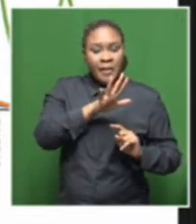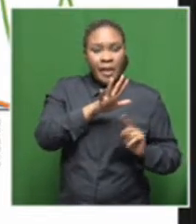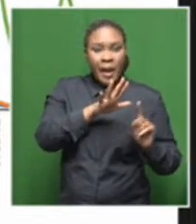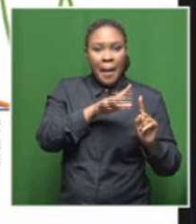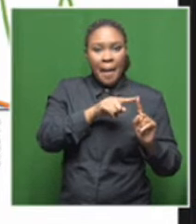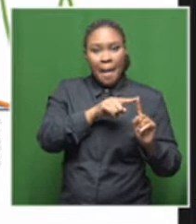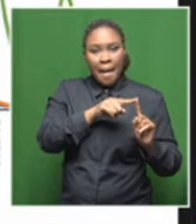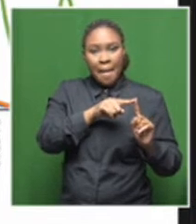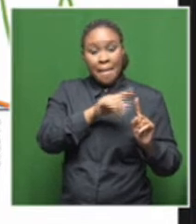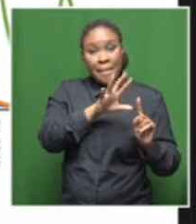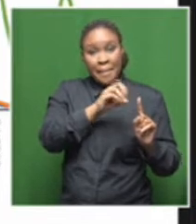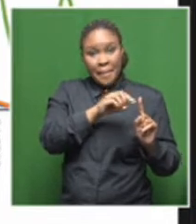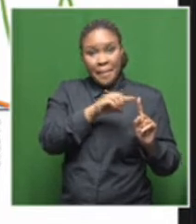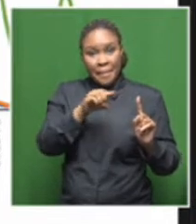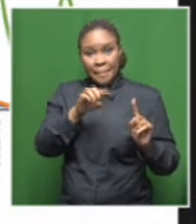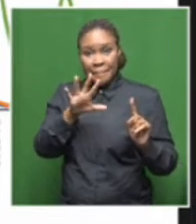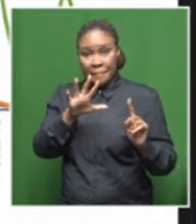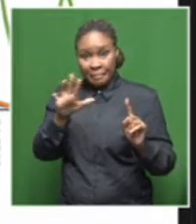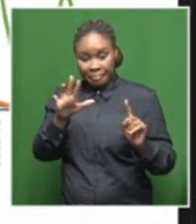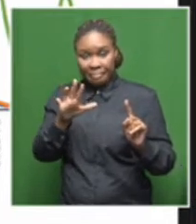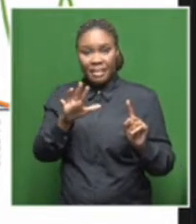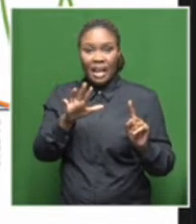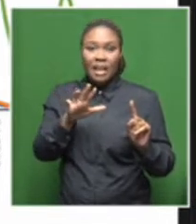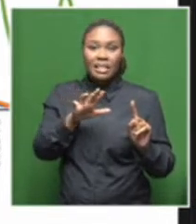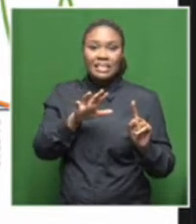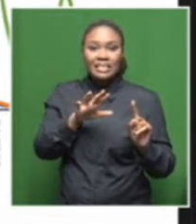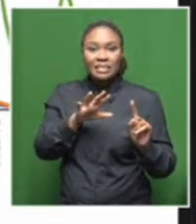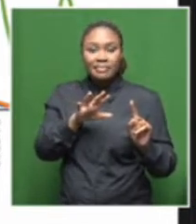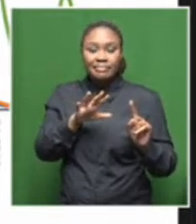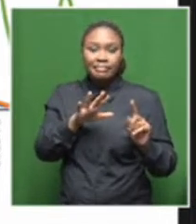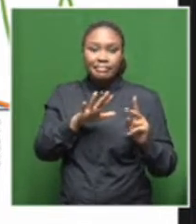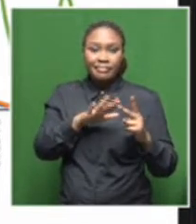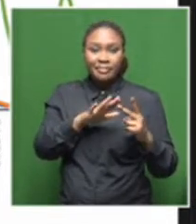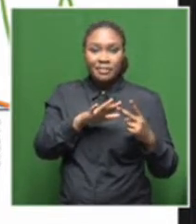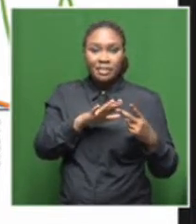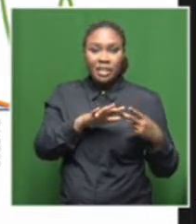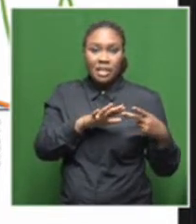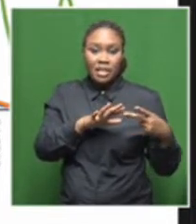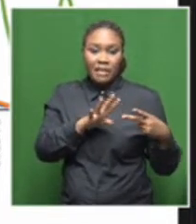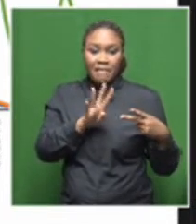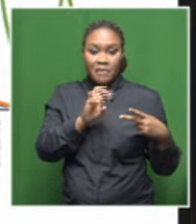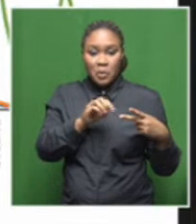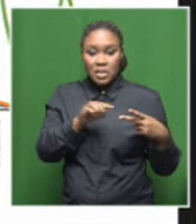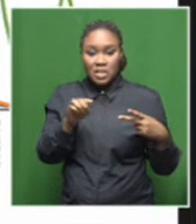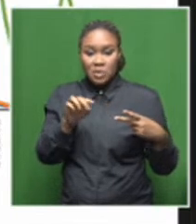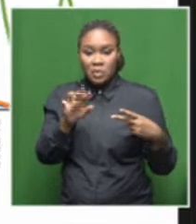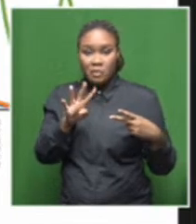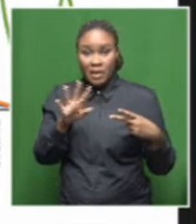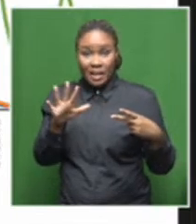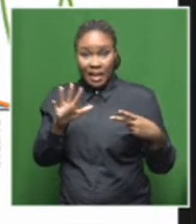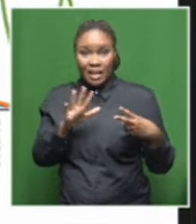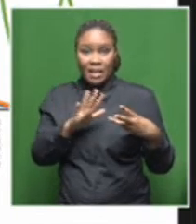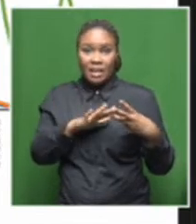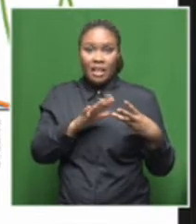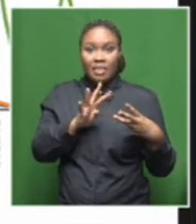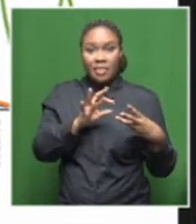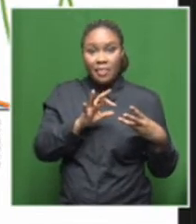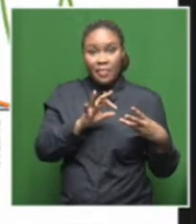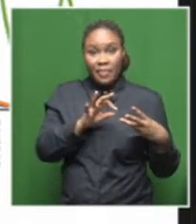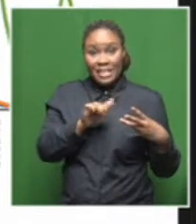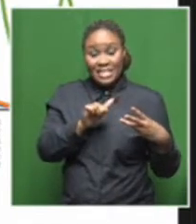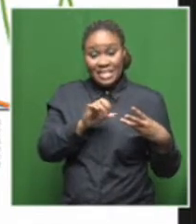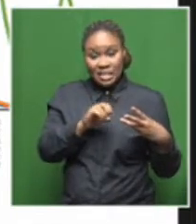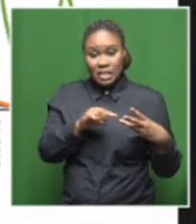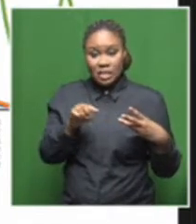40 to 49. So sort of those middle age groups, 40 to about 70. In the fourth wave, however, most admissions were in